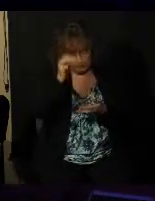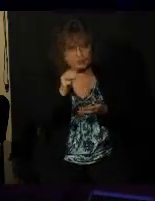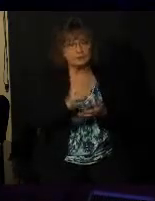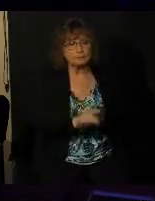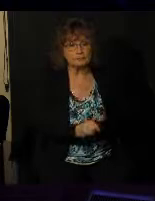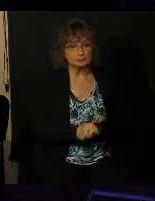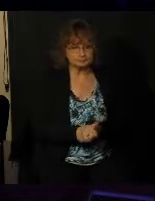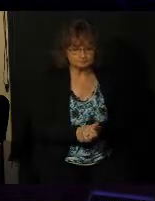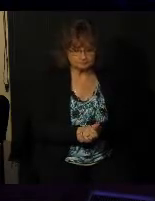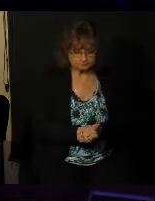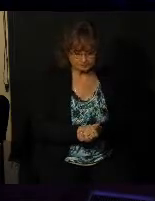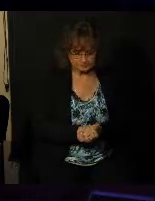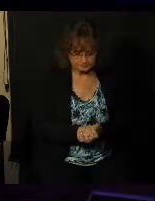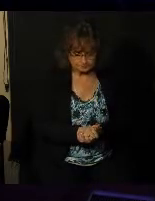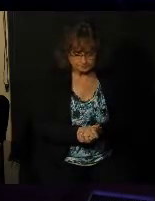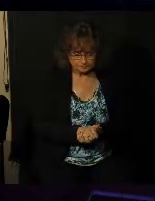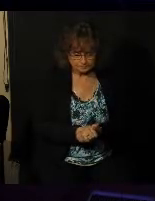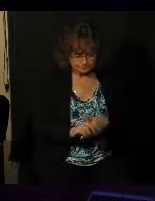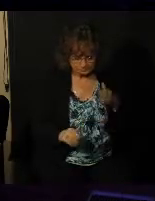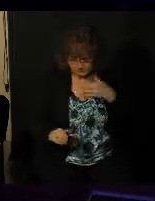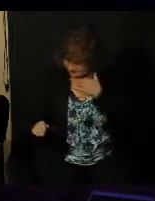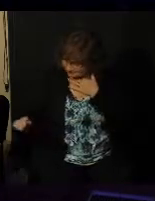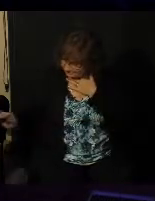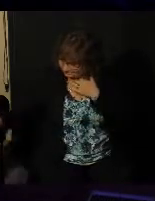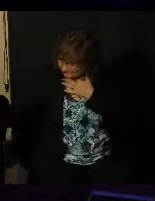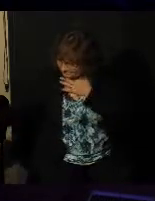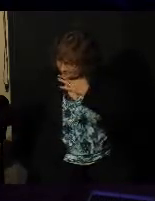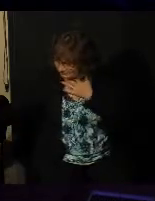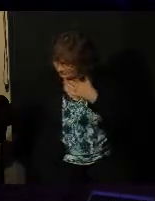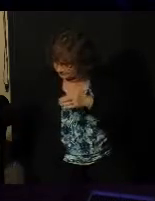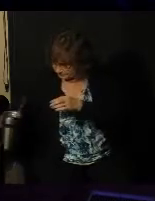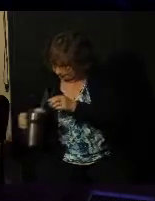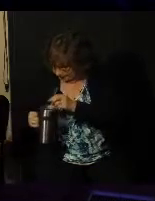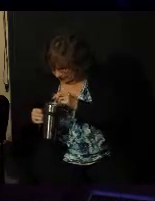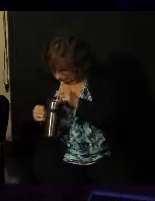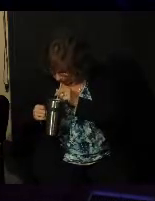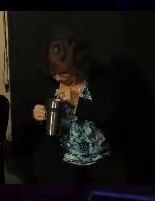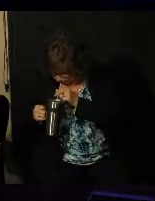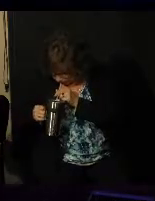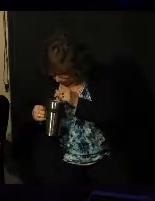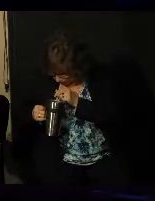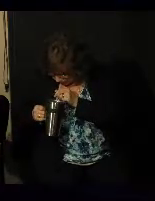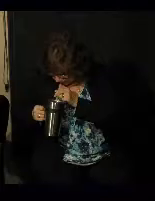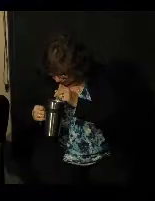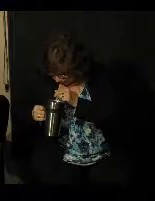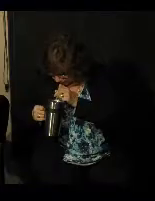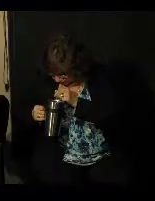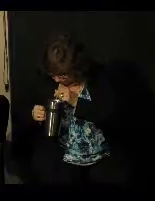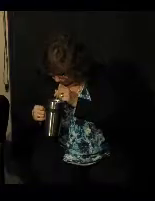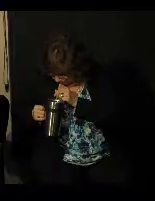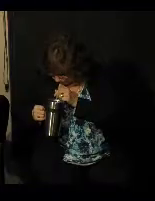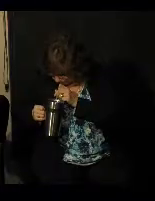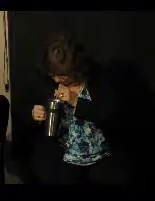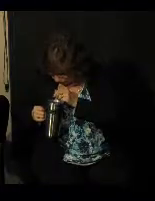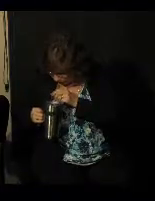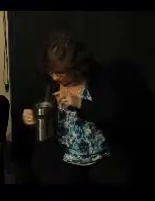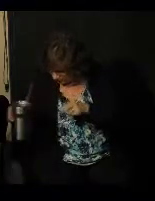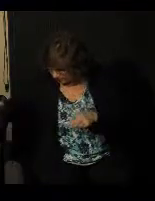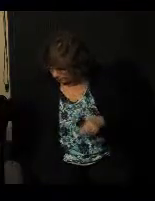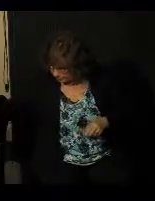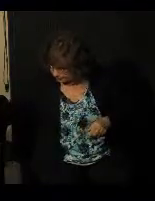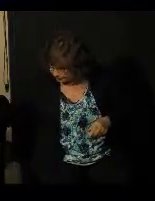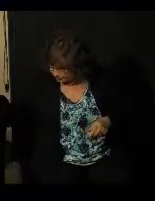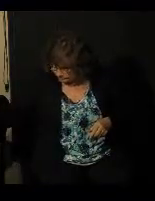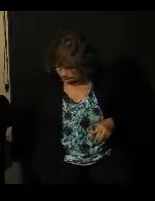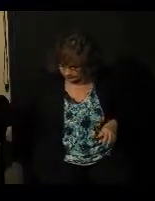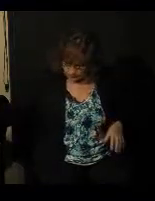is involved in a place hundreds of miles away because God put the dots together. It's God